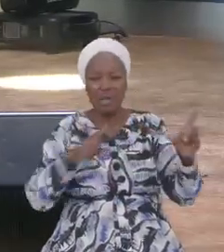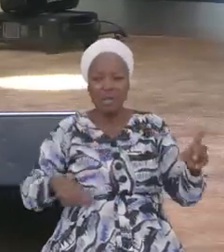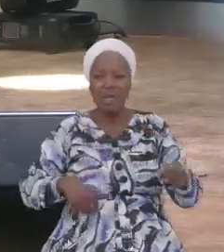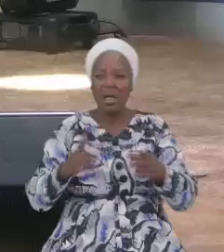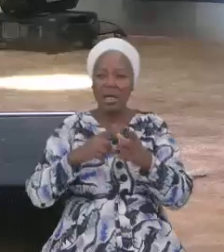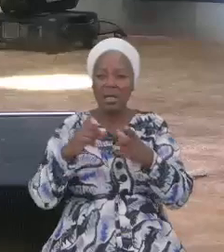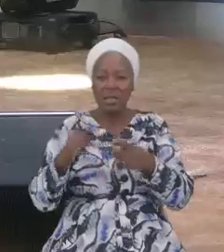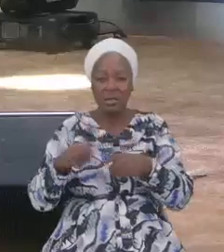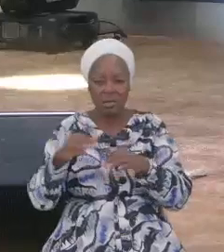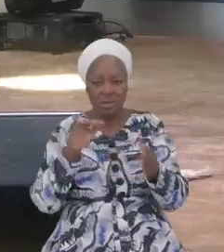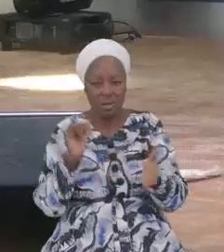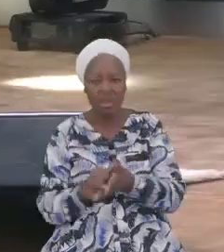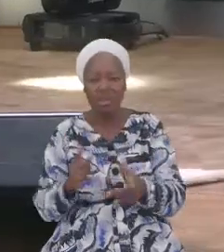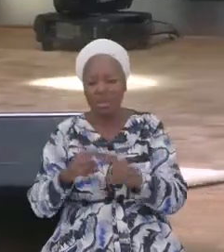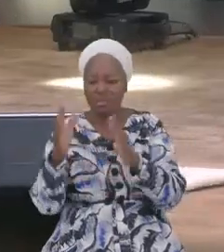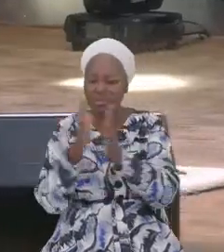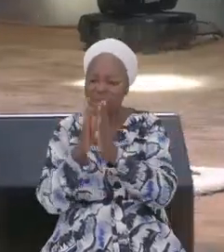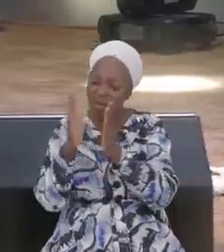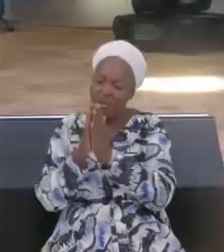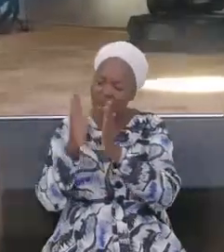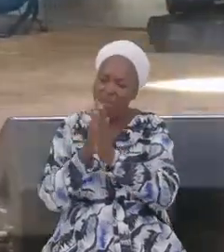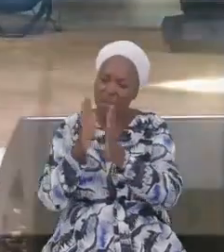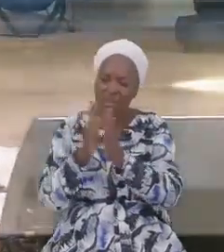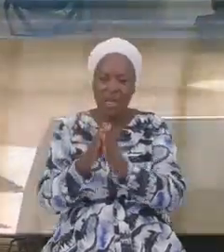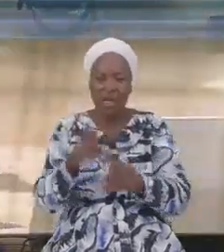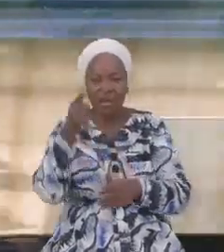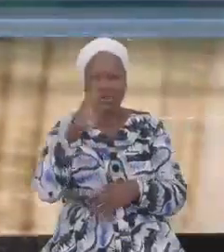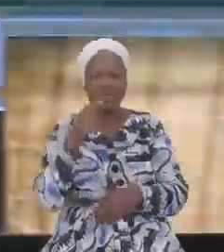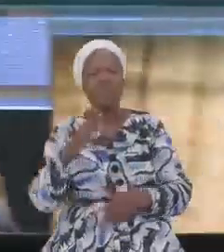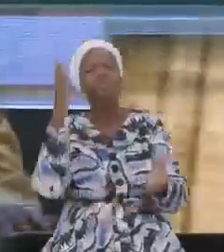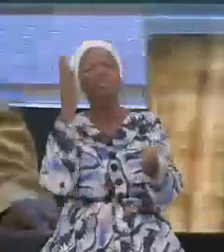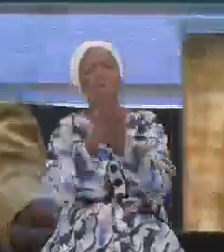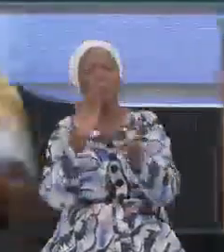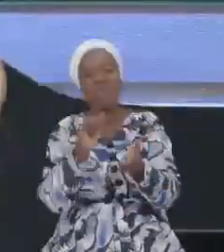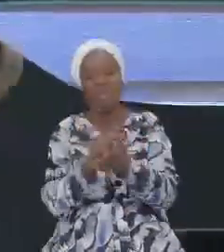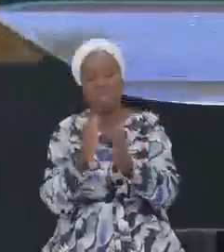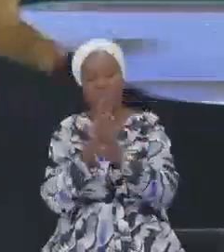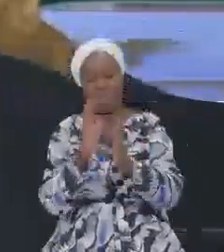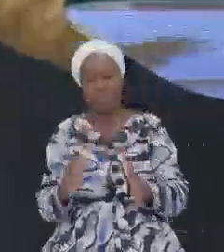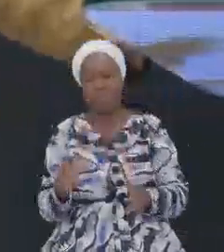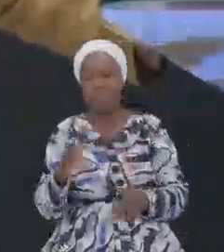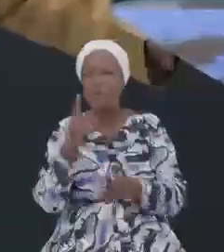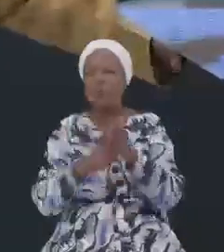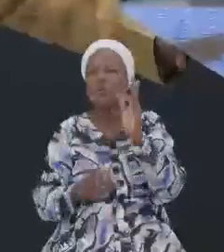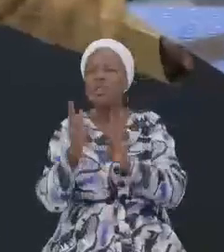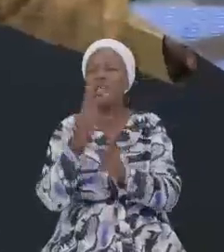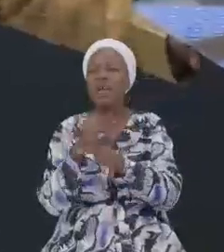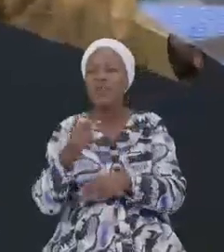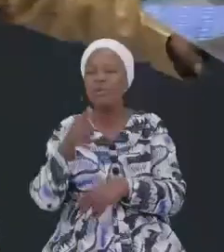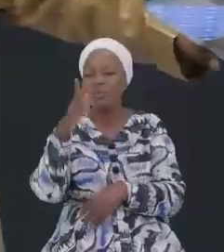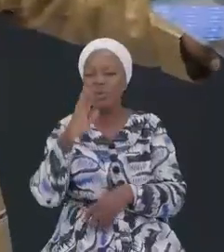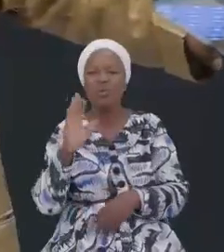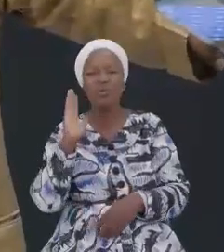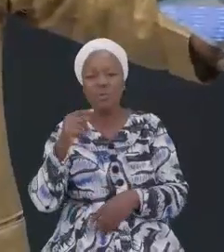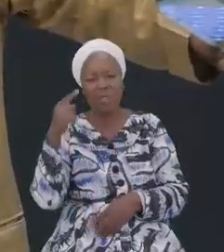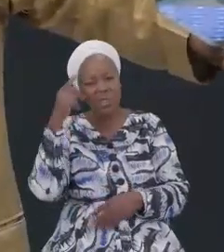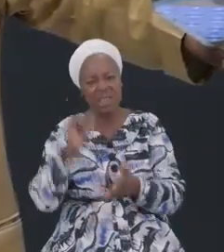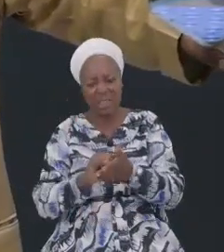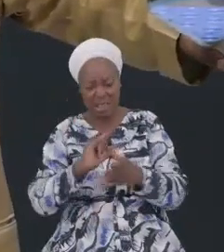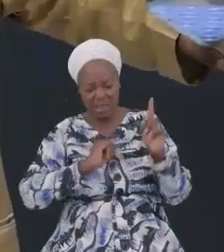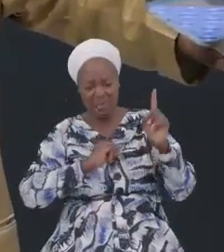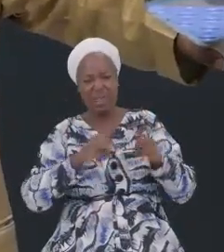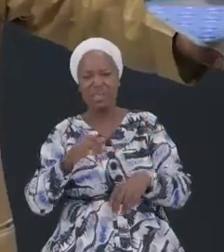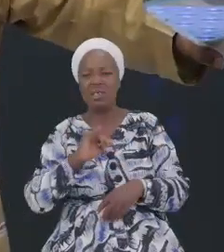done all that, and then you are praying, praying, praying. God says, stop the prayer. What kind of God do you think I am?